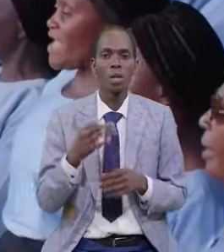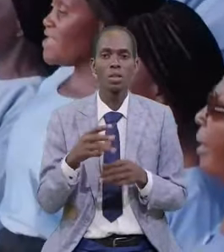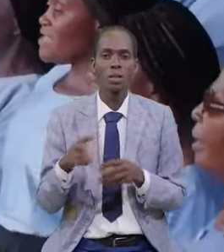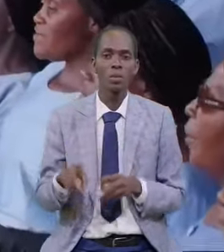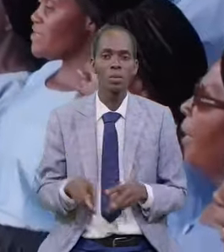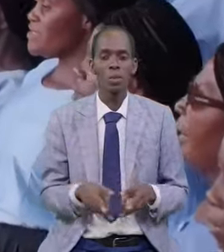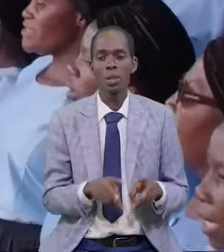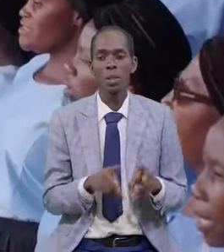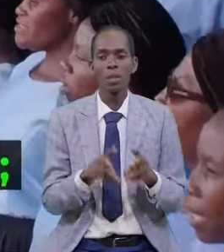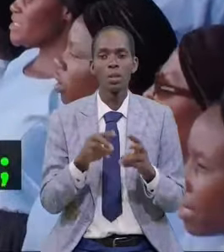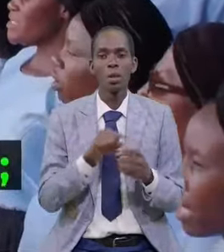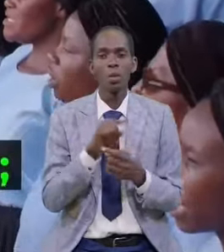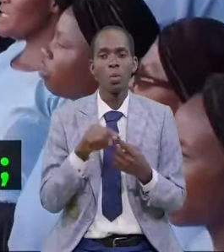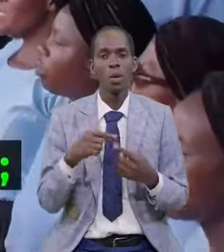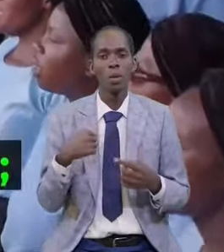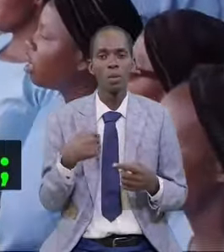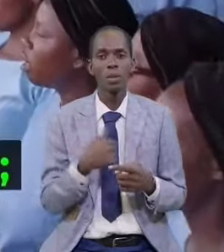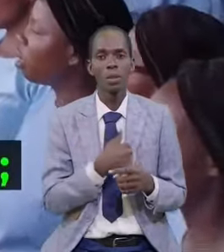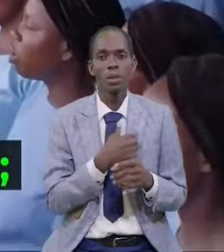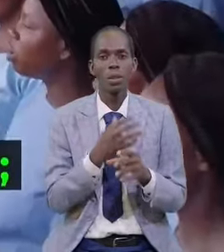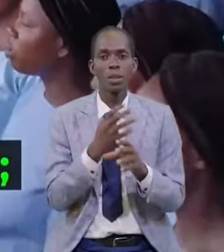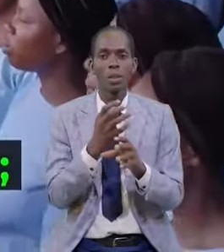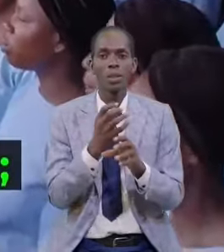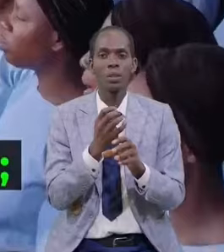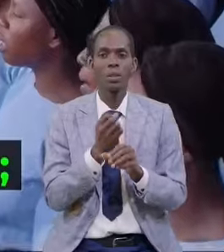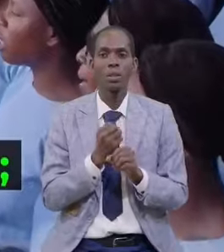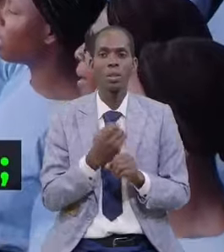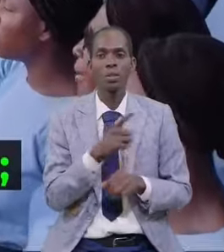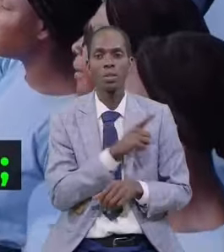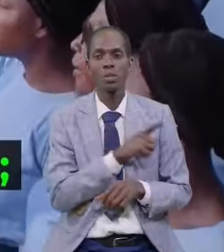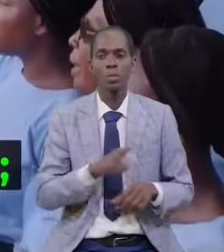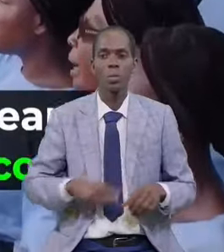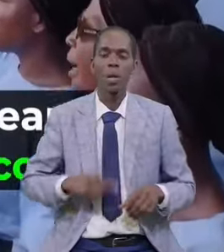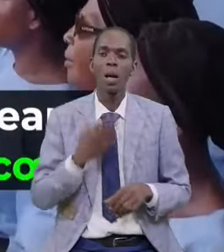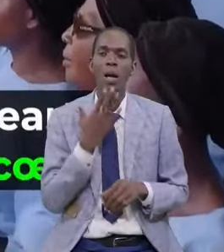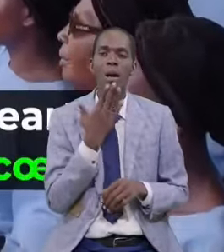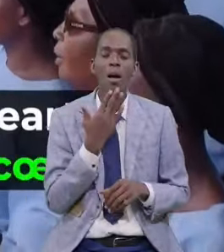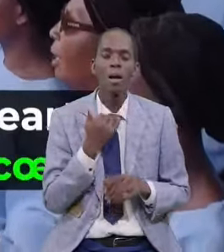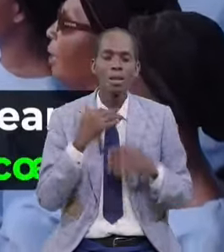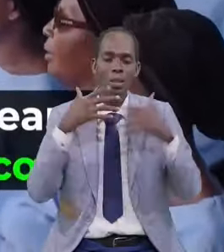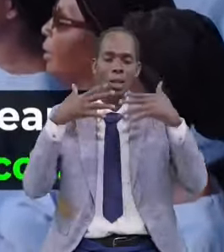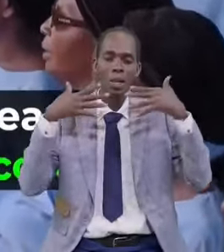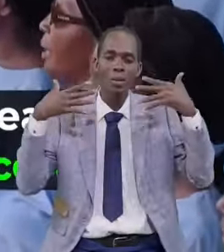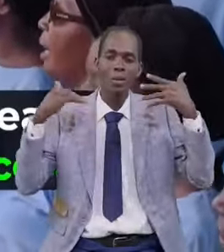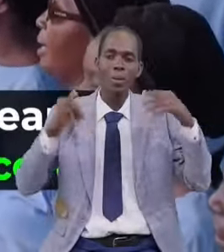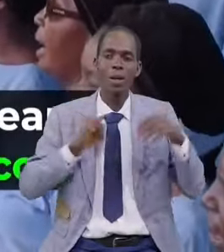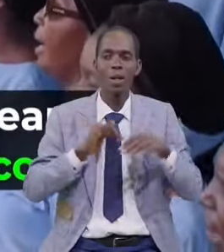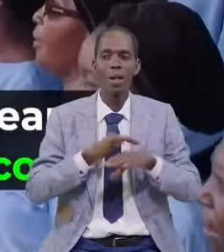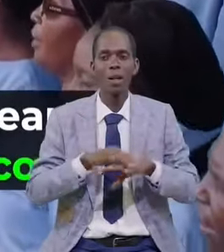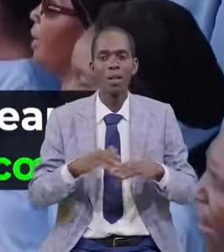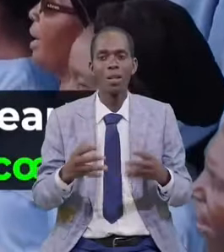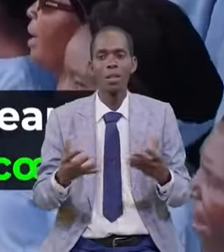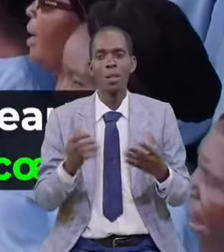set when we receive the L I don't